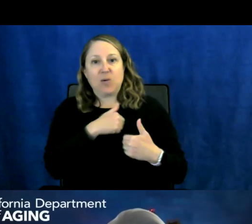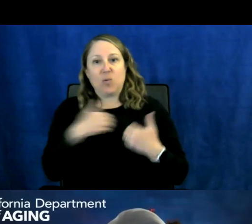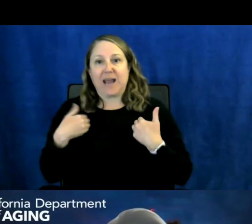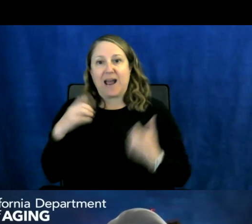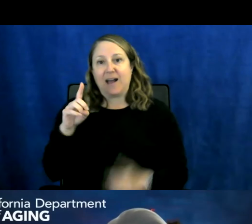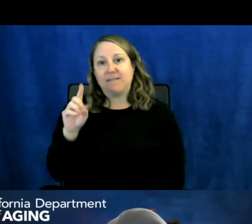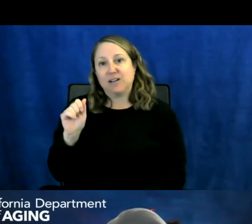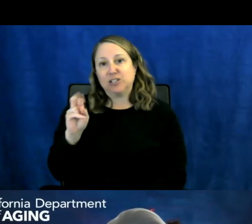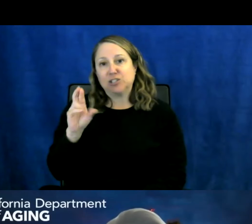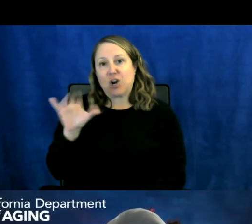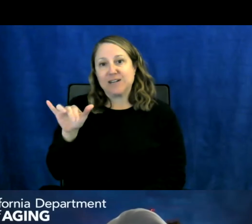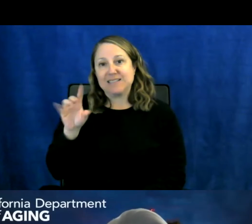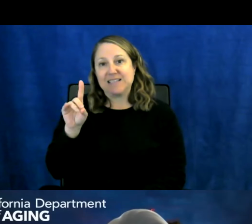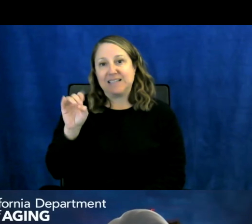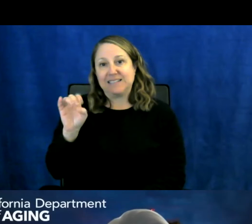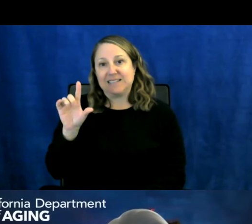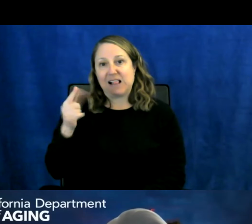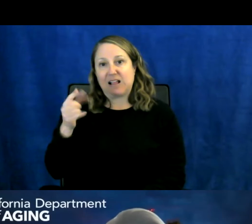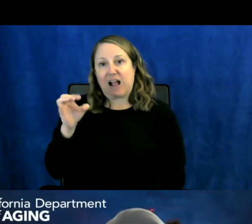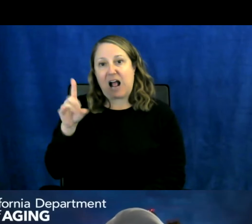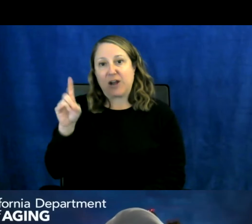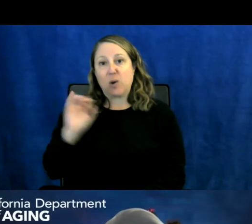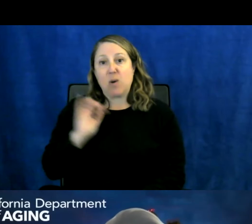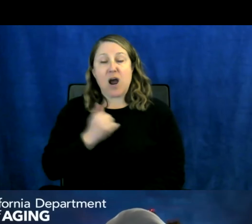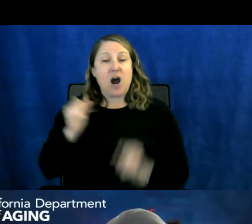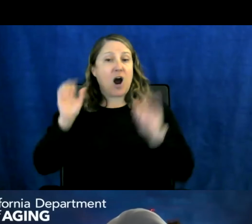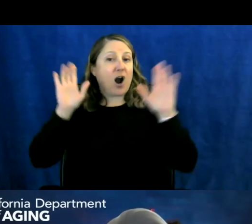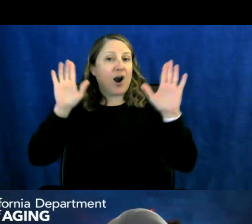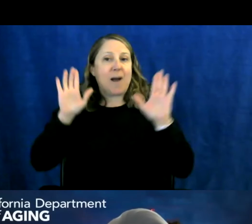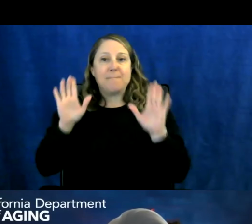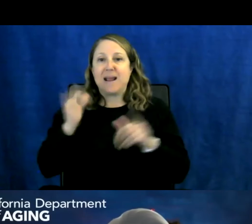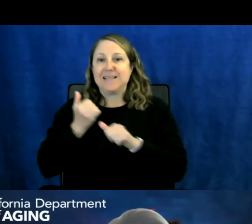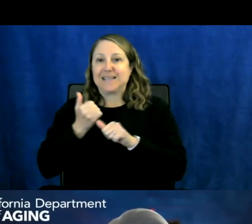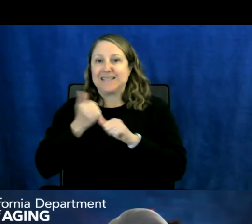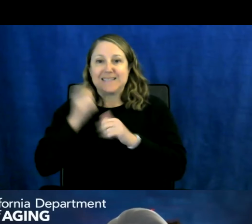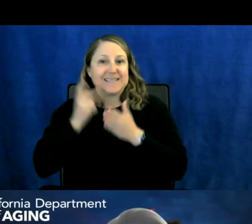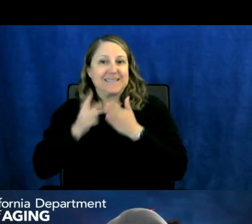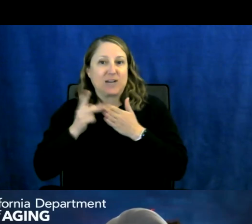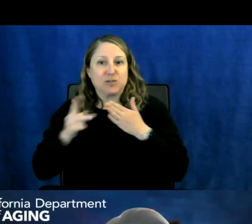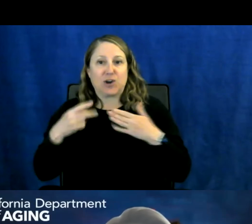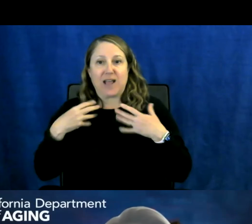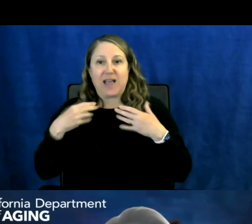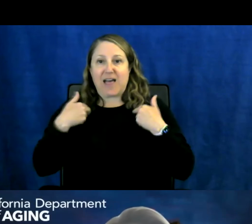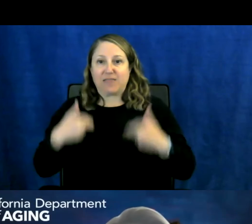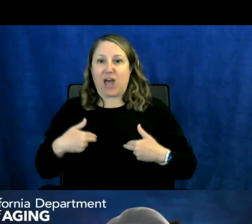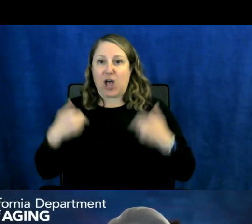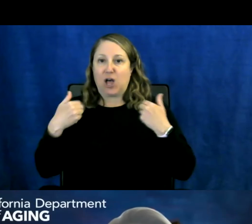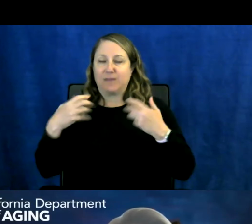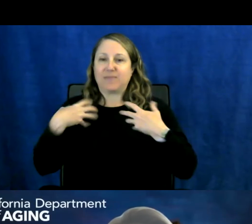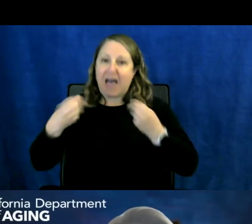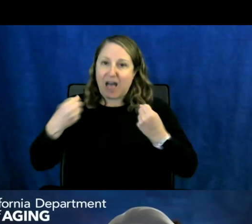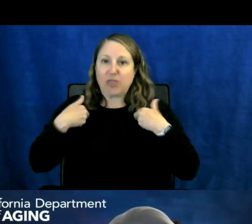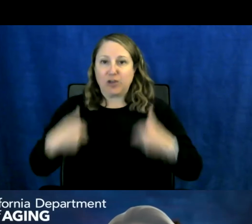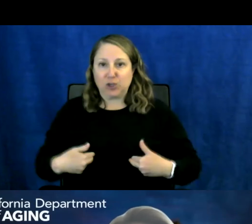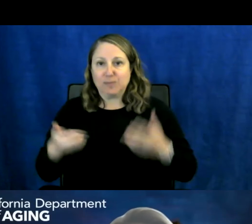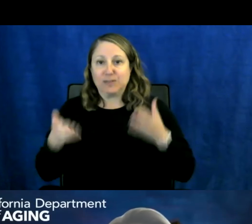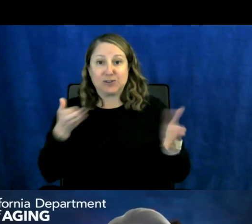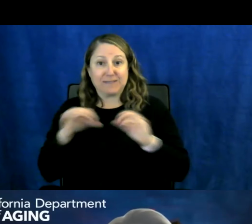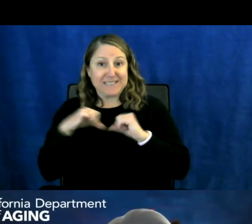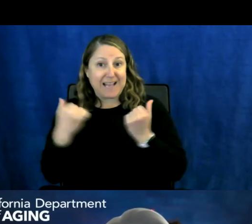our amazing Assistant Secretary at the Health and Human Services Agency, who's been a really valuable partner on all of the